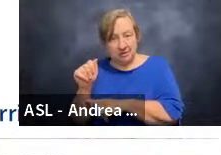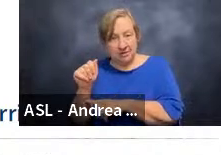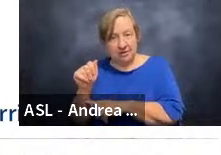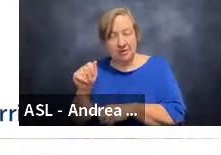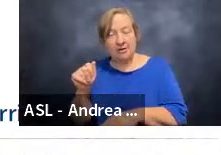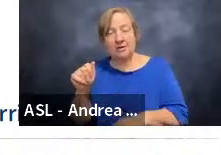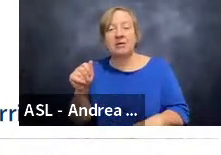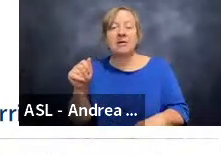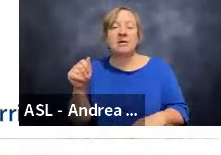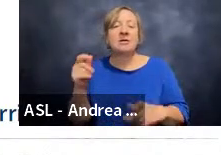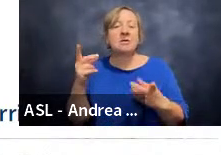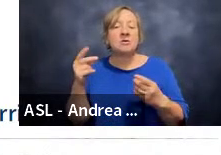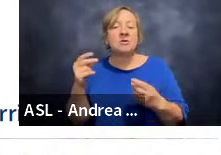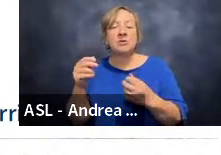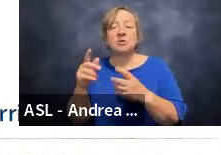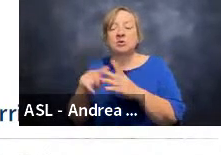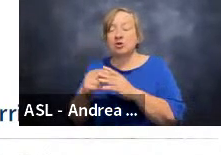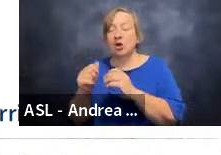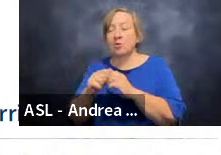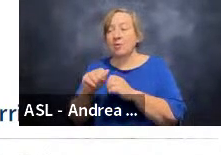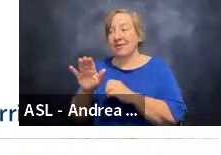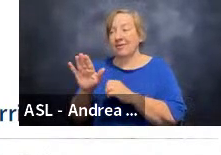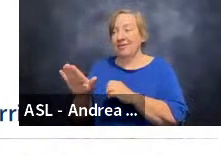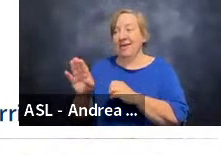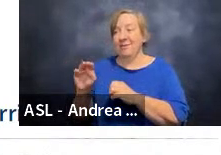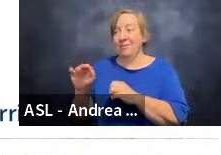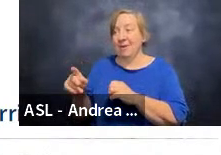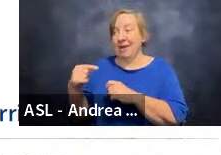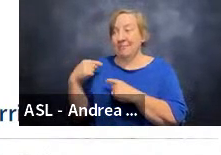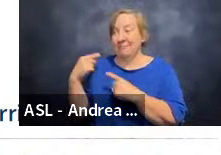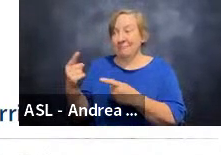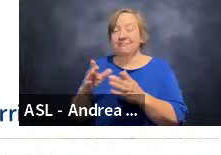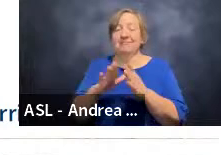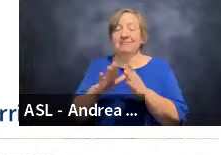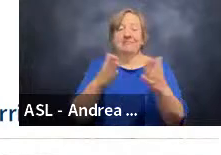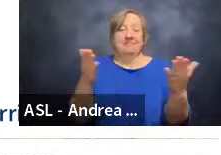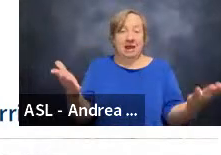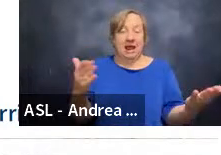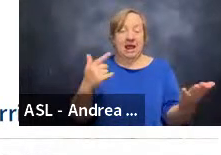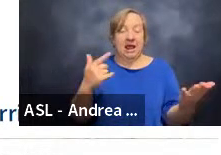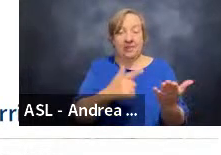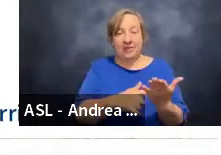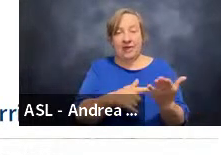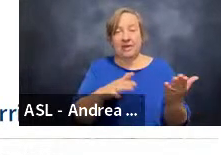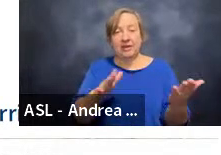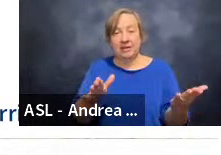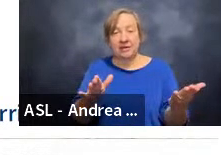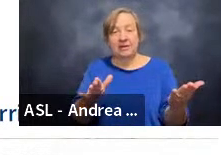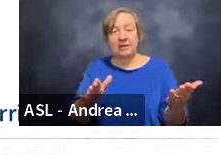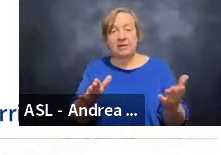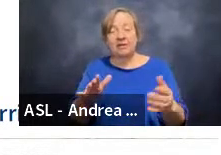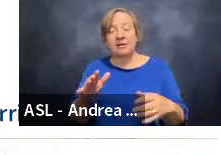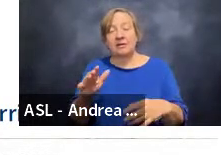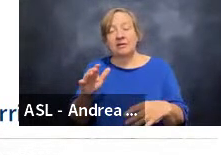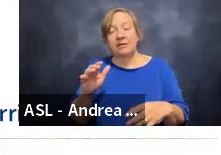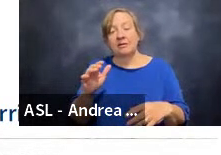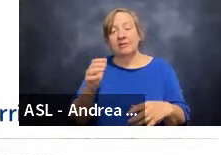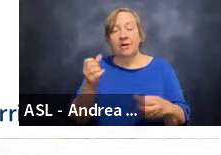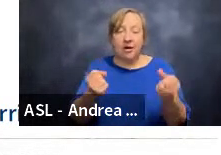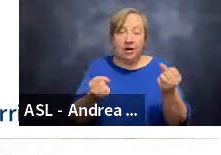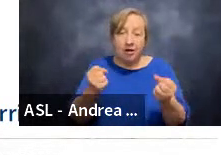So what we did is we started with that roll plot and really faded back the auto facilities and then